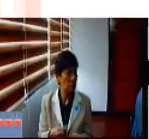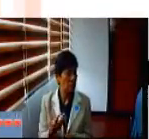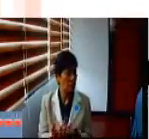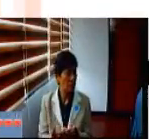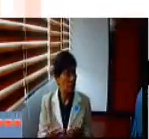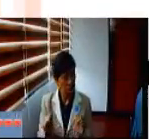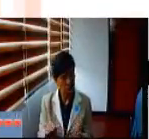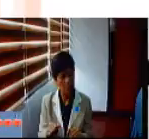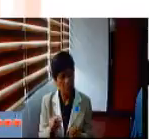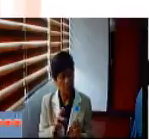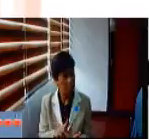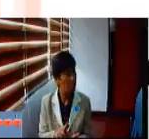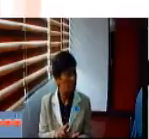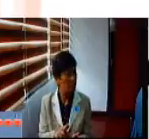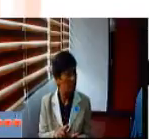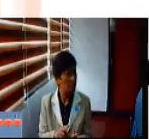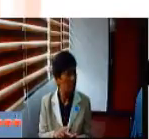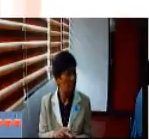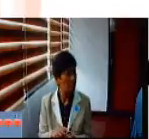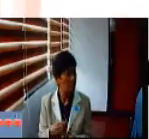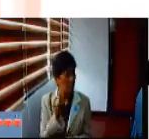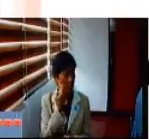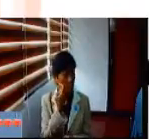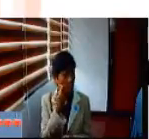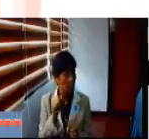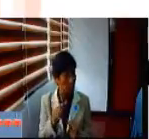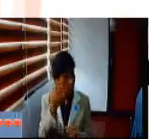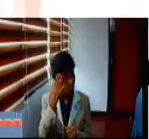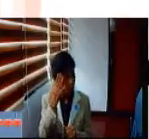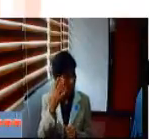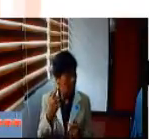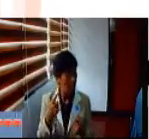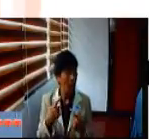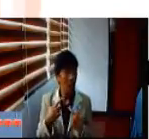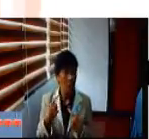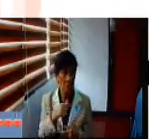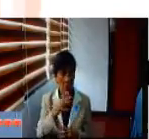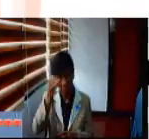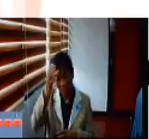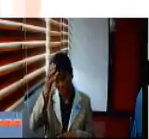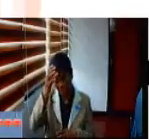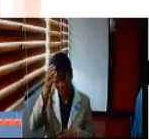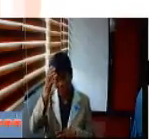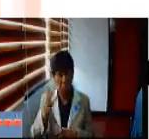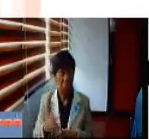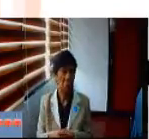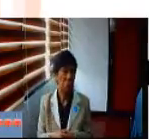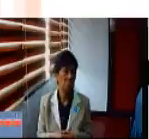then suddenly, very recently, malalaman natin meron po tayong cancer dahil ng climate change. So meron pong multiplier effect.